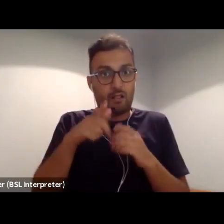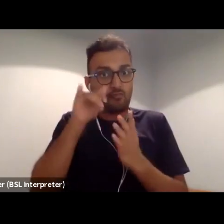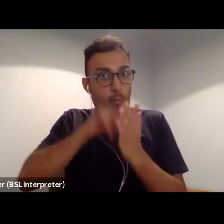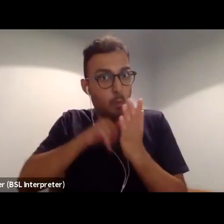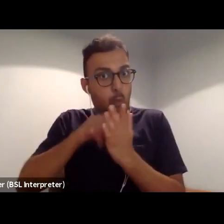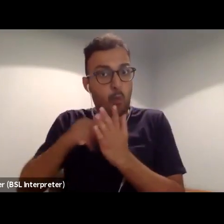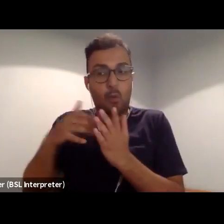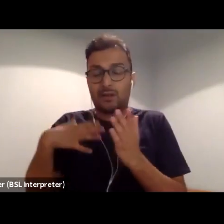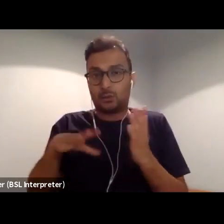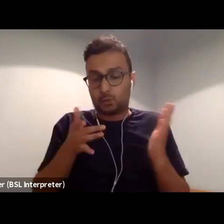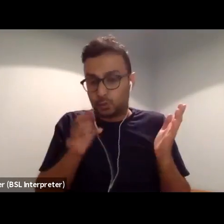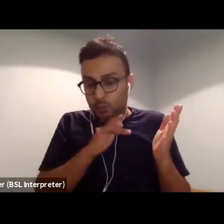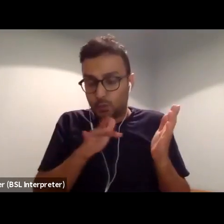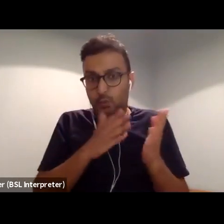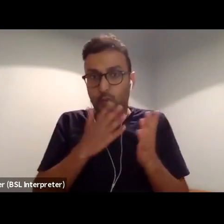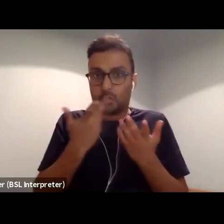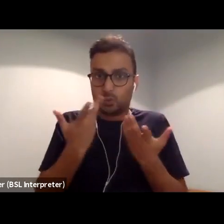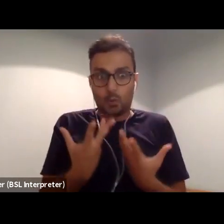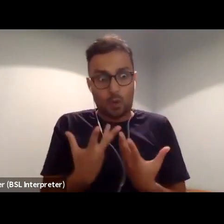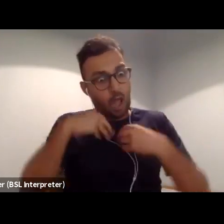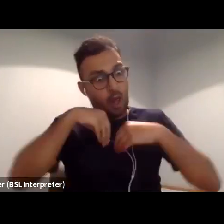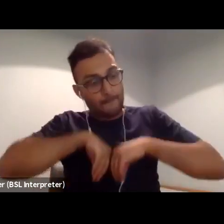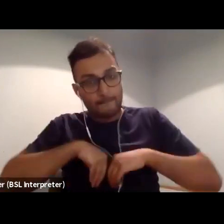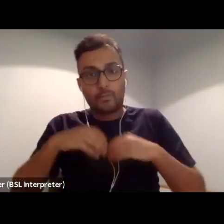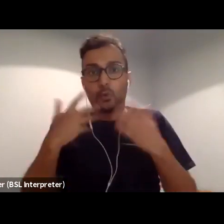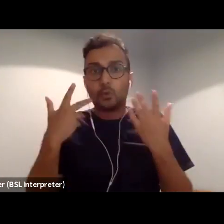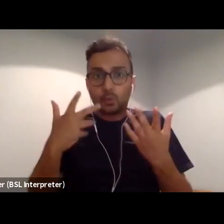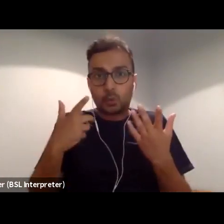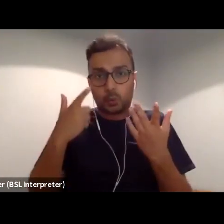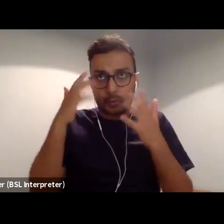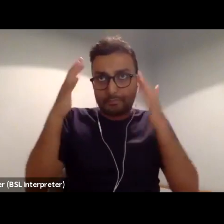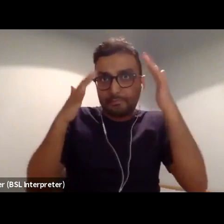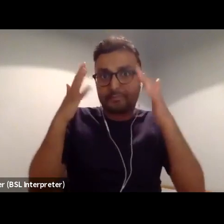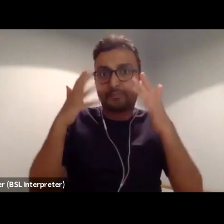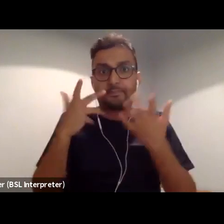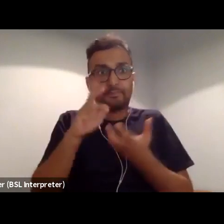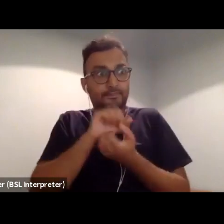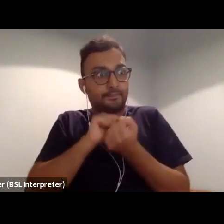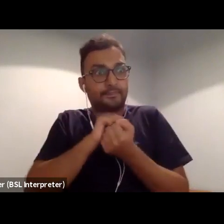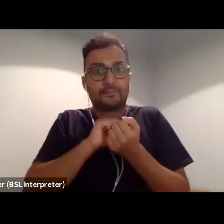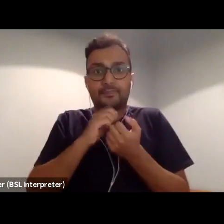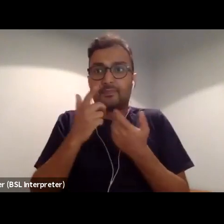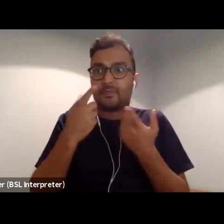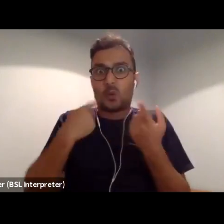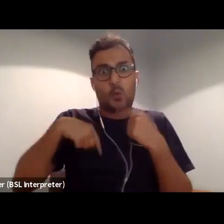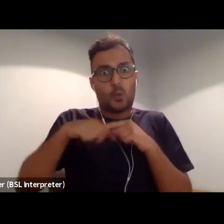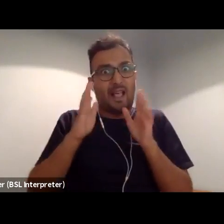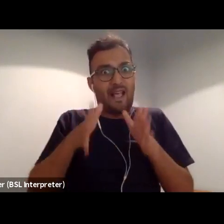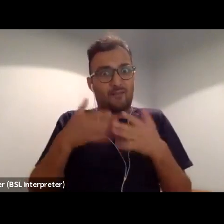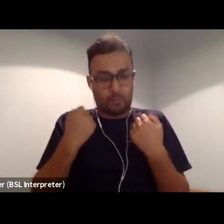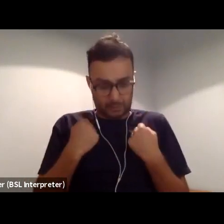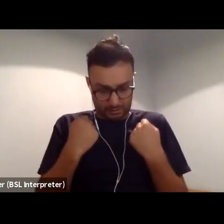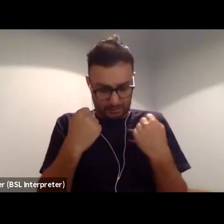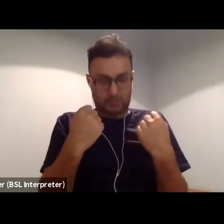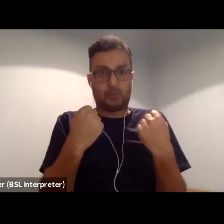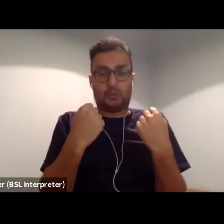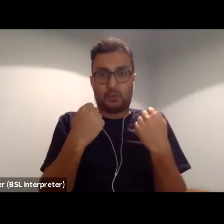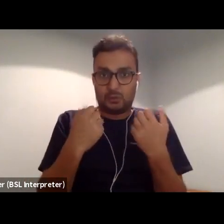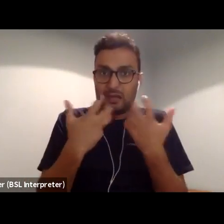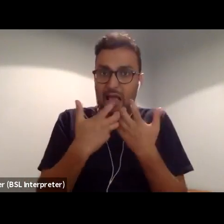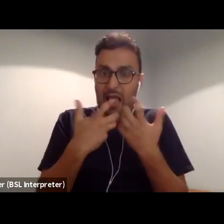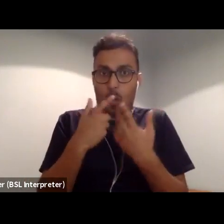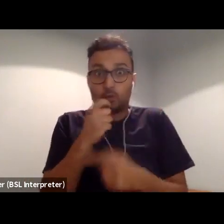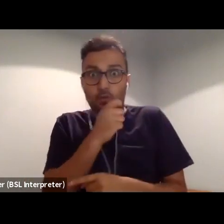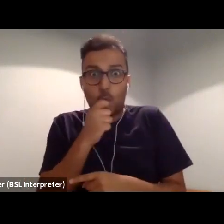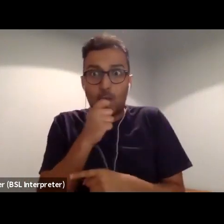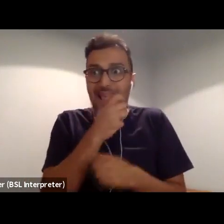of the way we as journalists behave and the sort of stereotypical phrases that are apt to crop